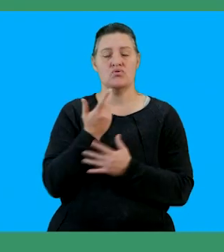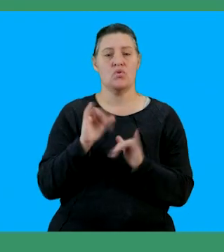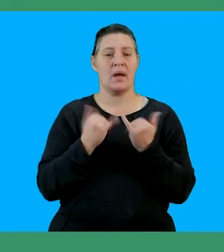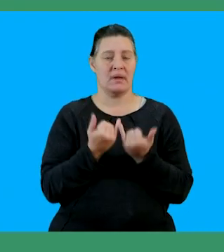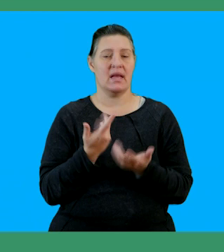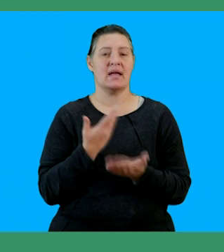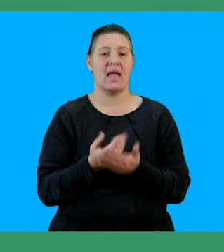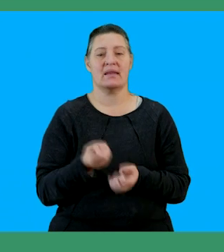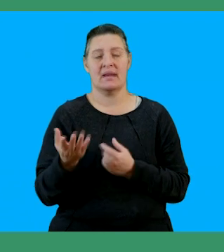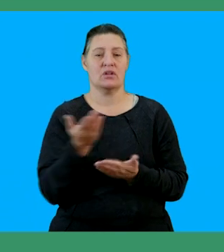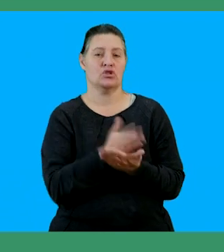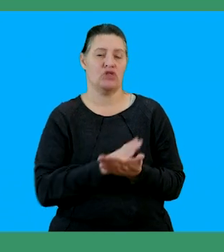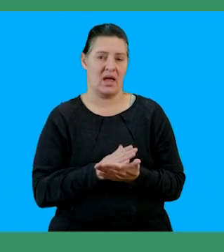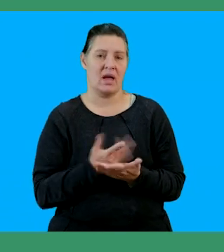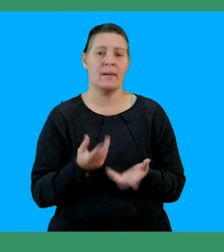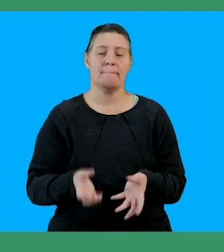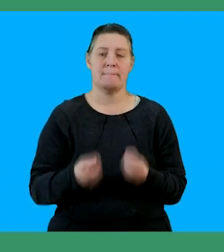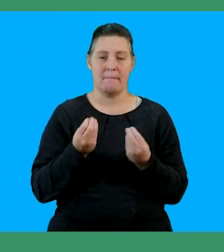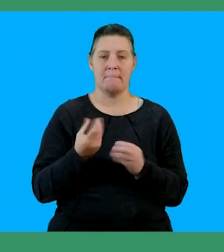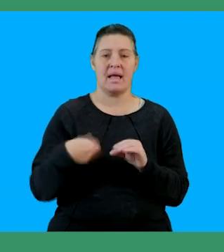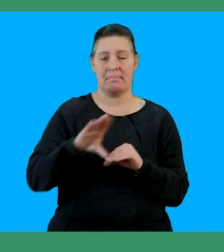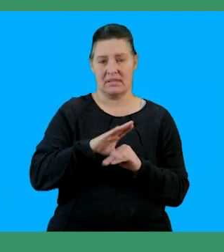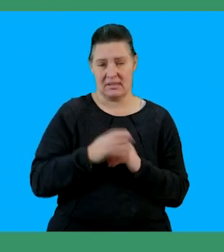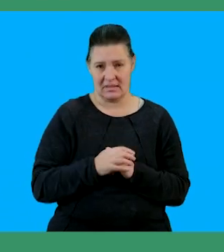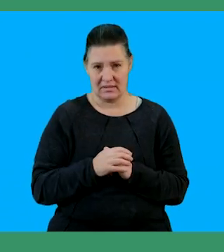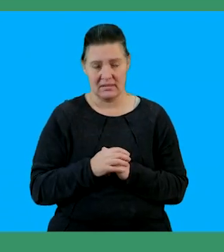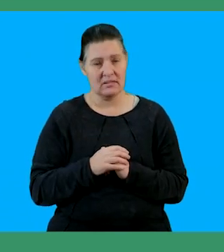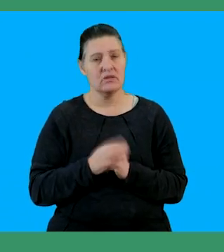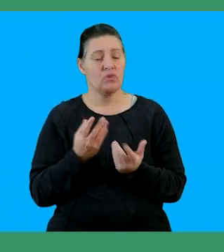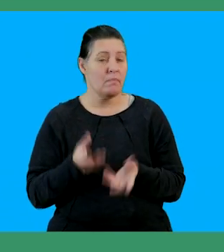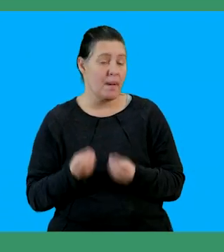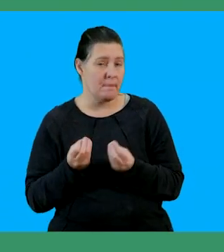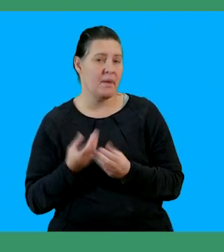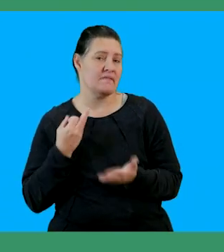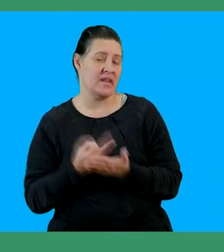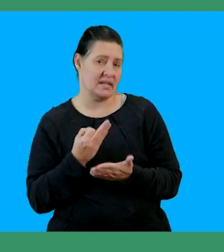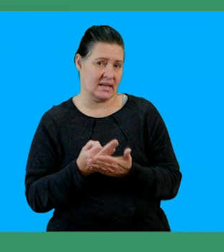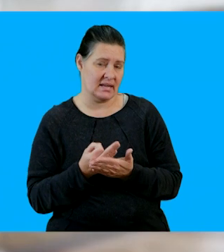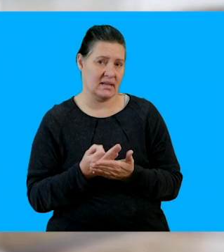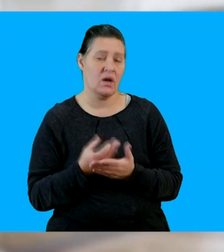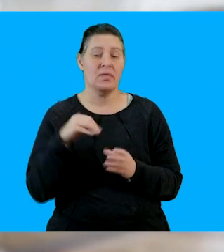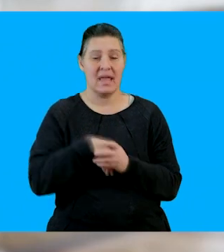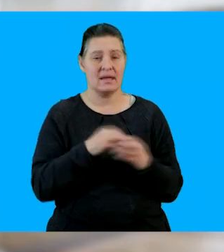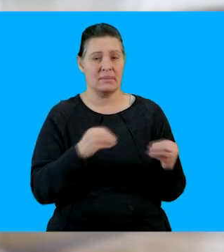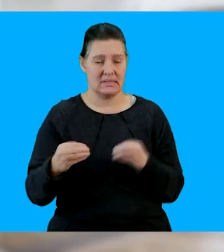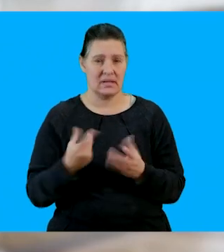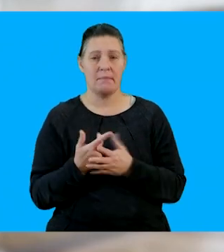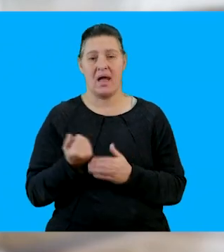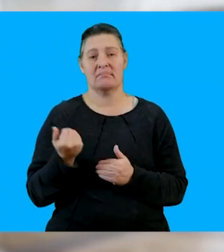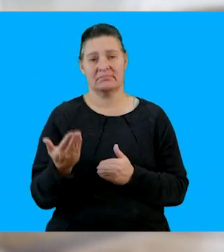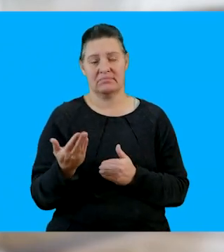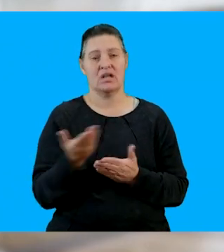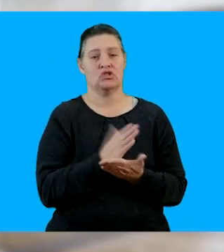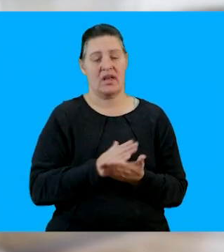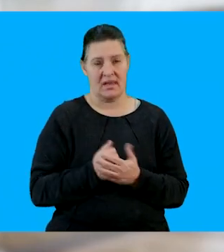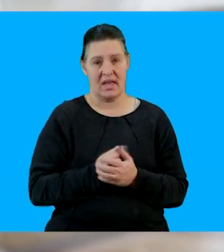companies can issue shares to obtain capital. So another way of getting funding in the business is by